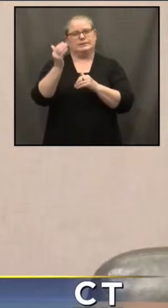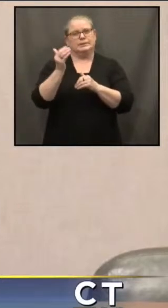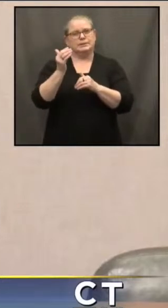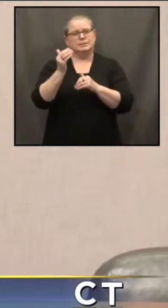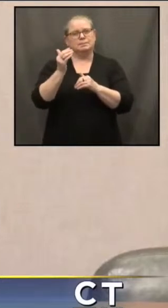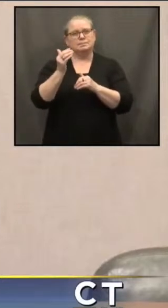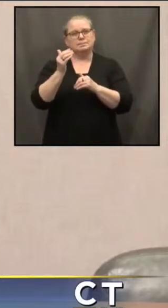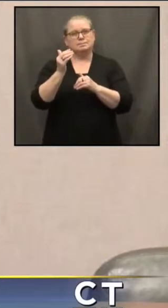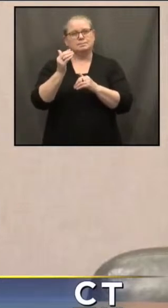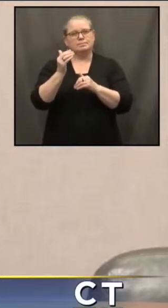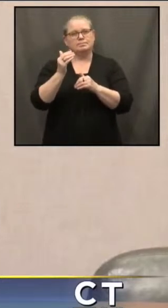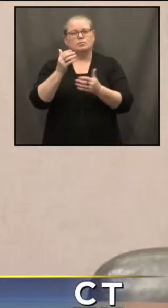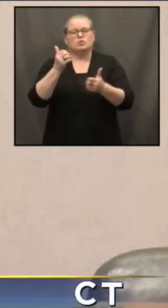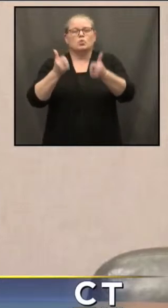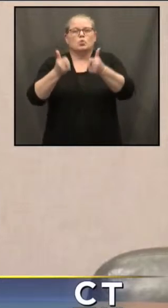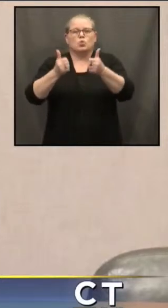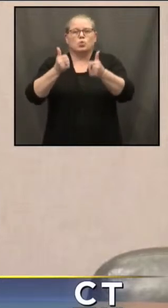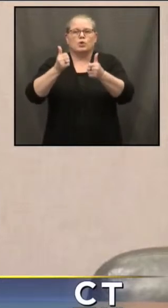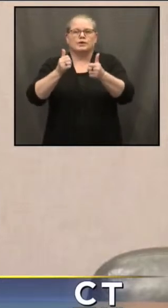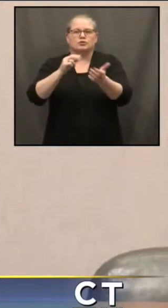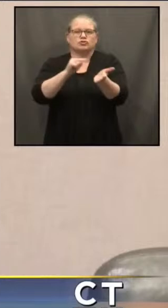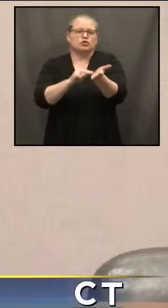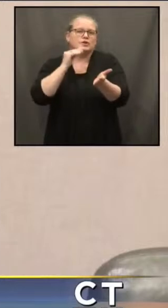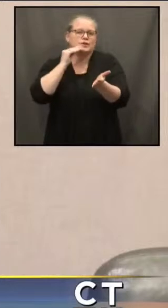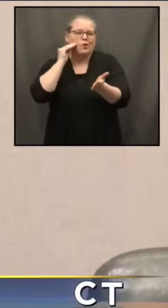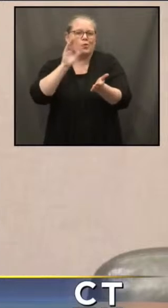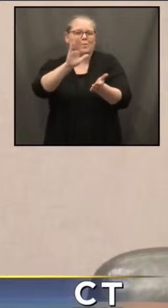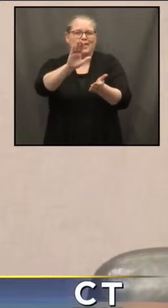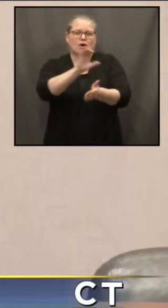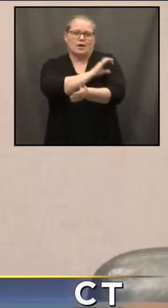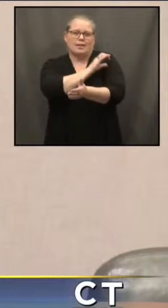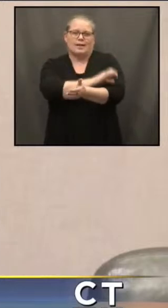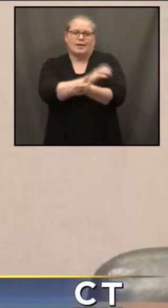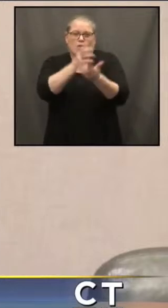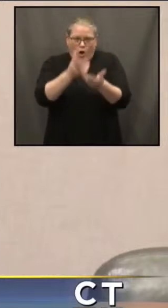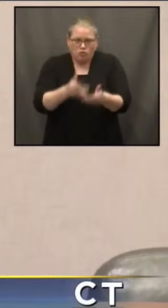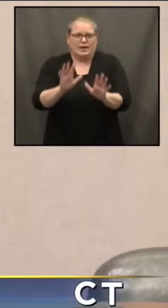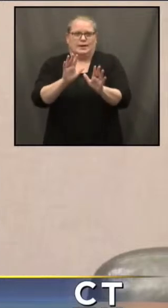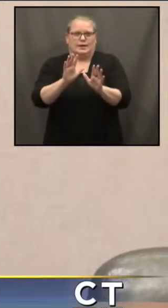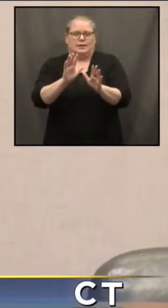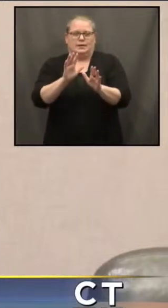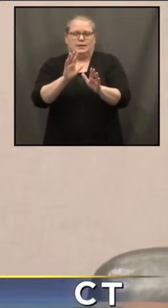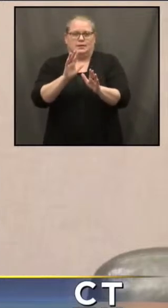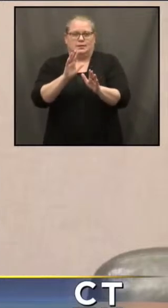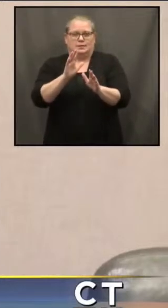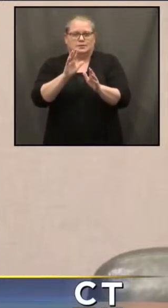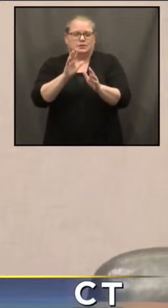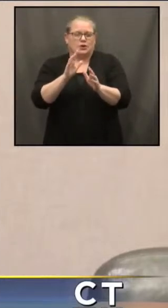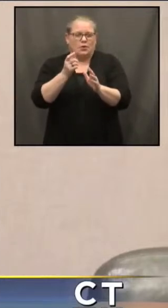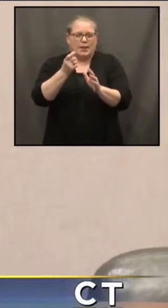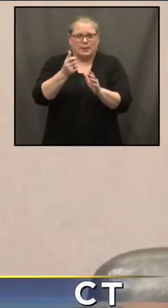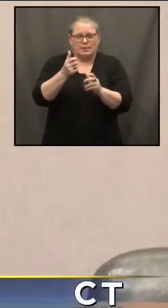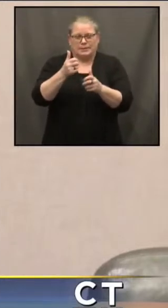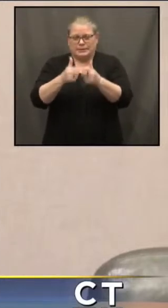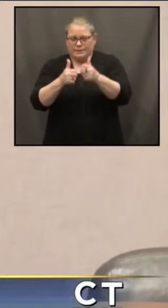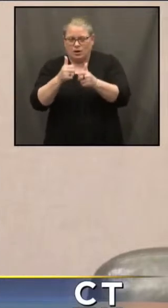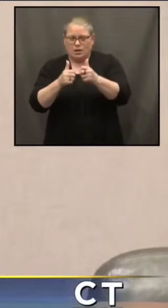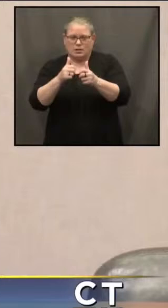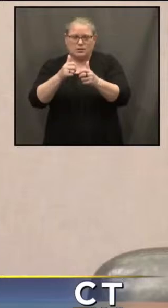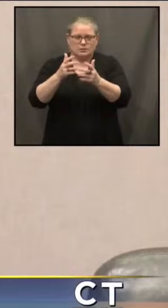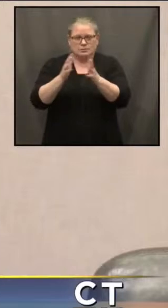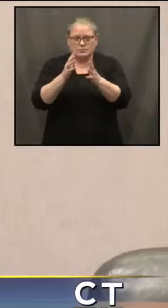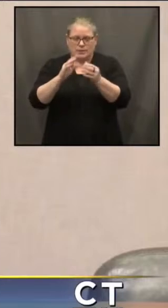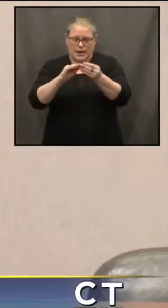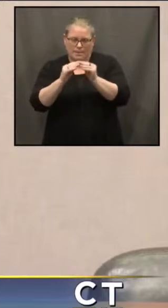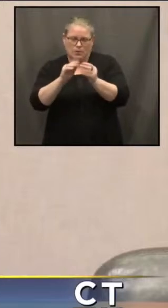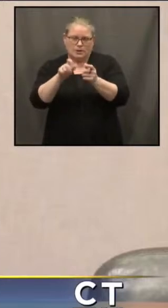which particular home has already had their clinic, and so that's where I have a little bit of difficulty in coming up an exact number for you